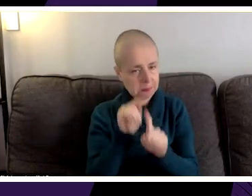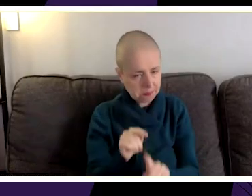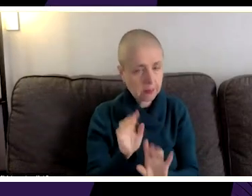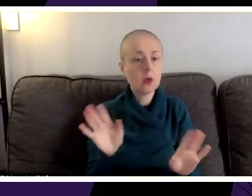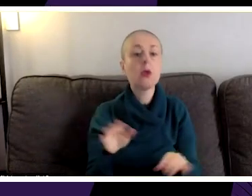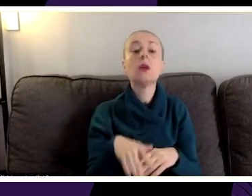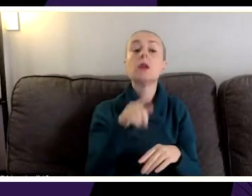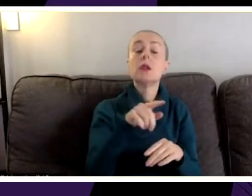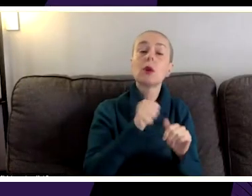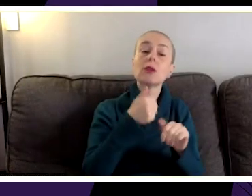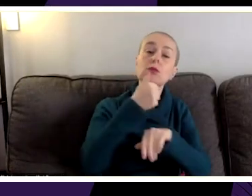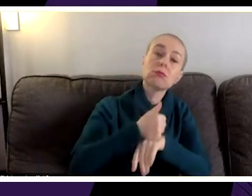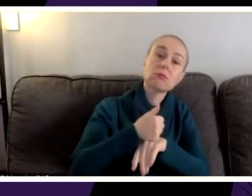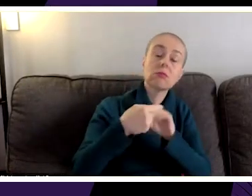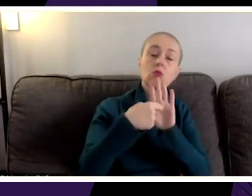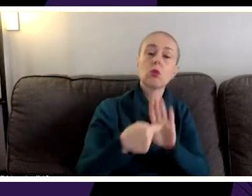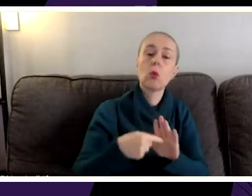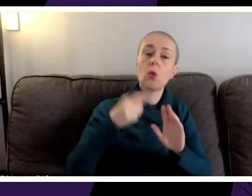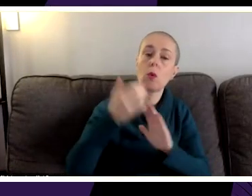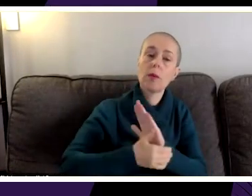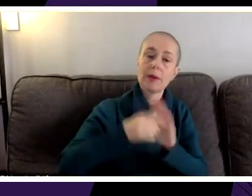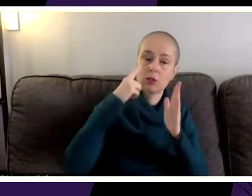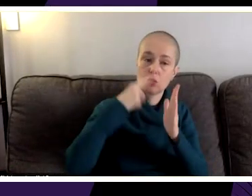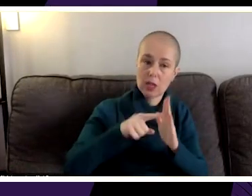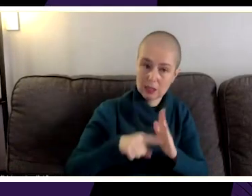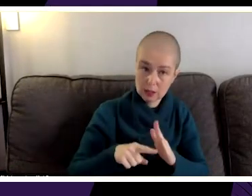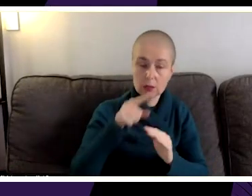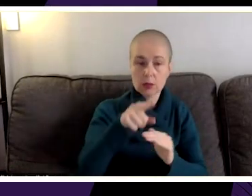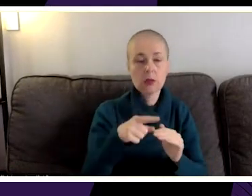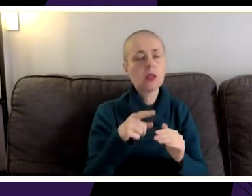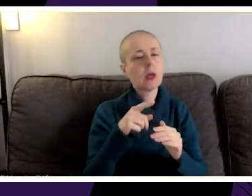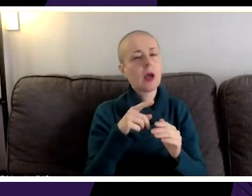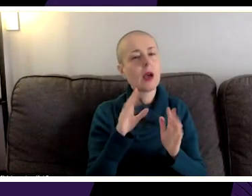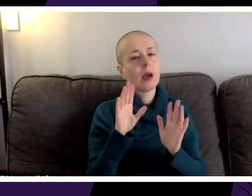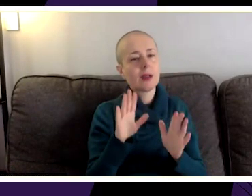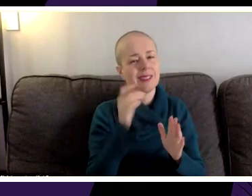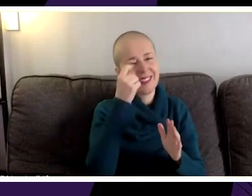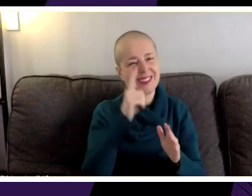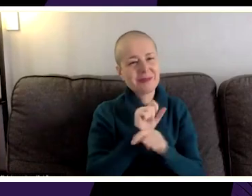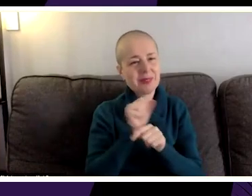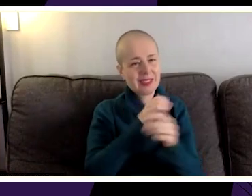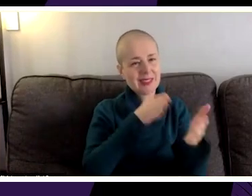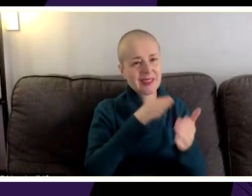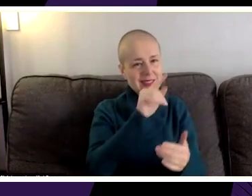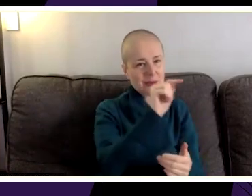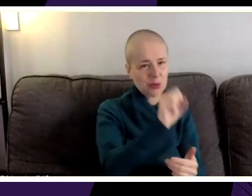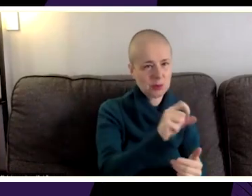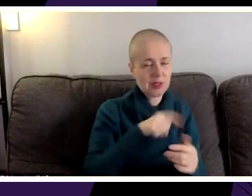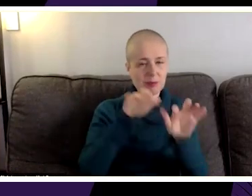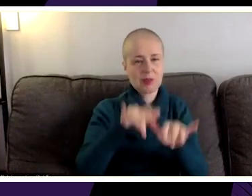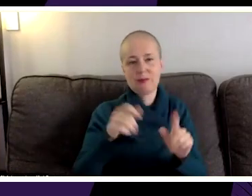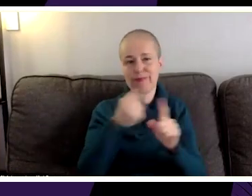the automated checks, I'm going to purposely do something that is against TypeScript and put in something that's not